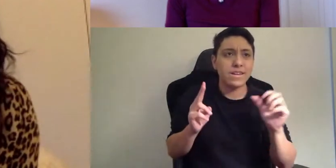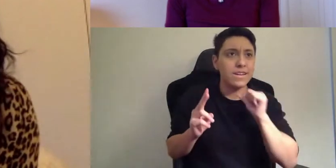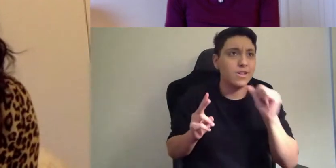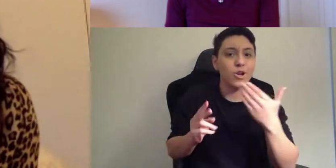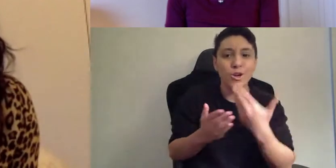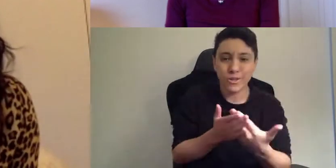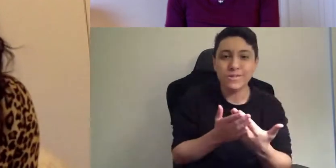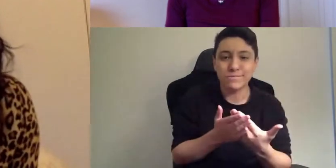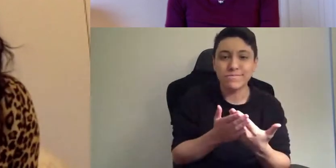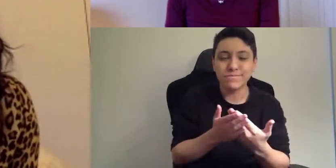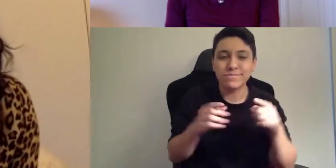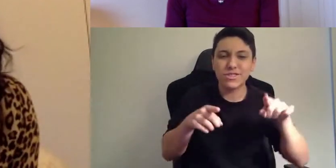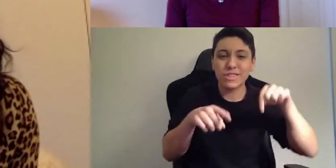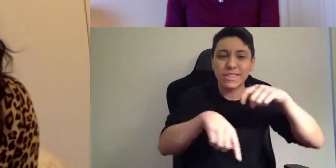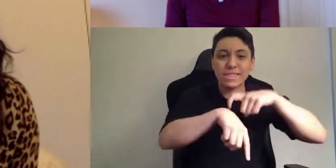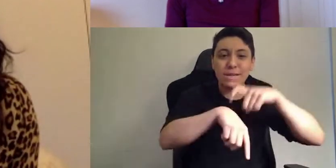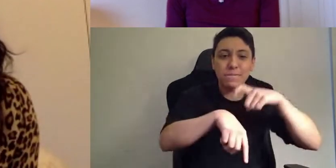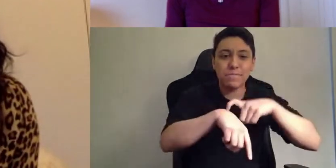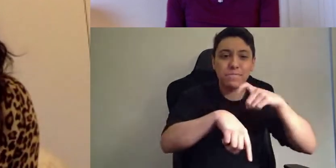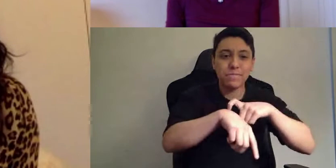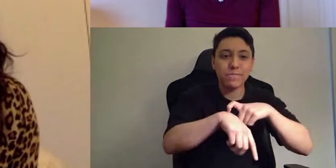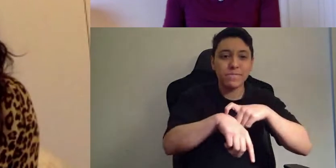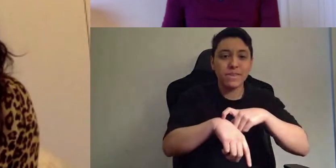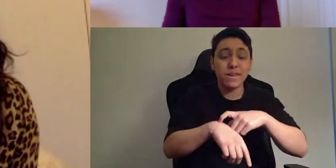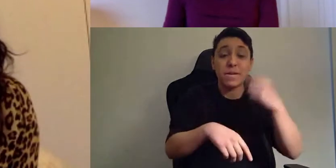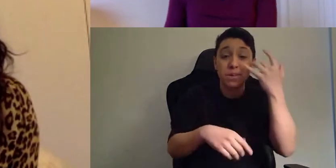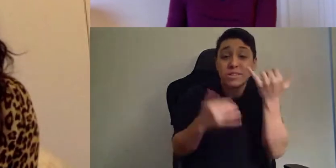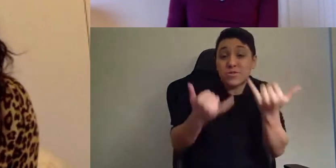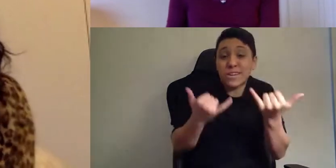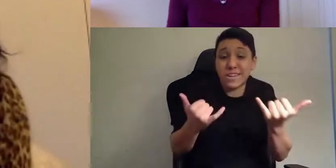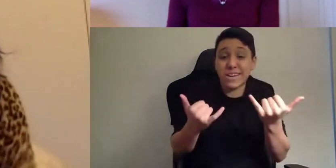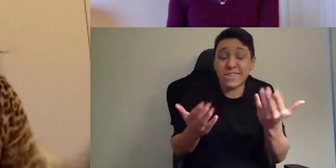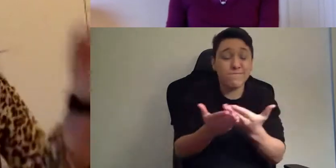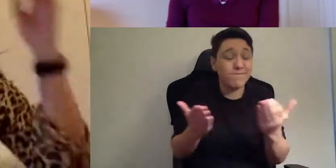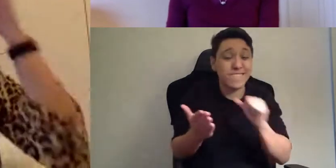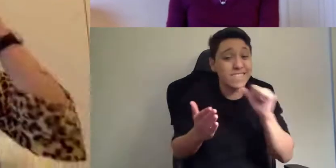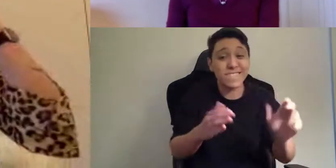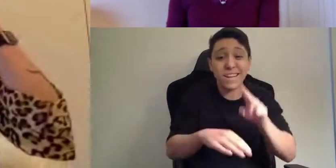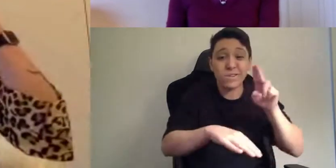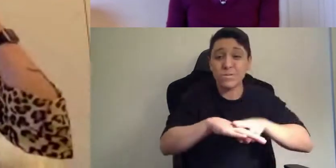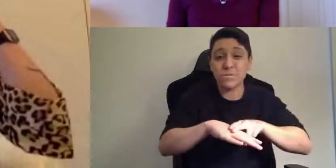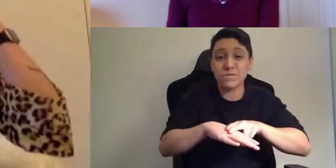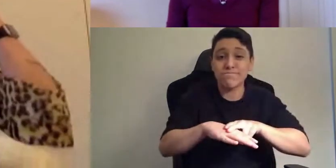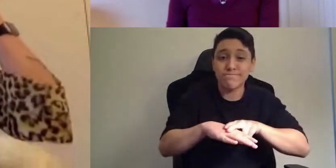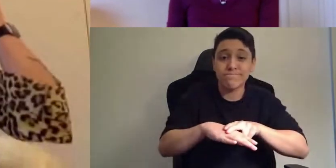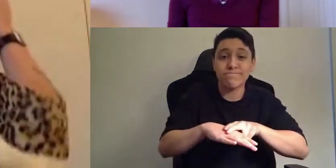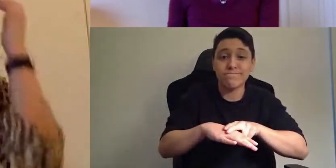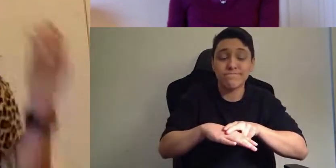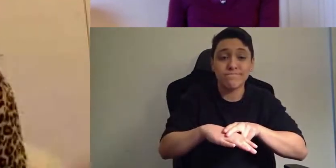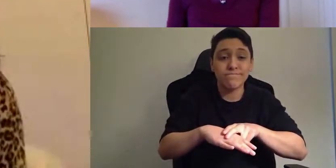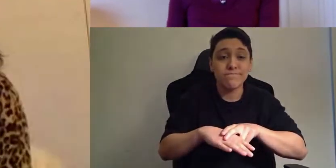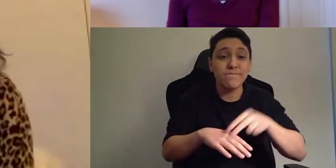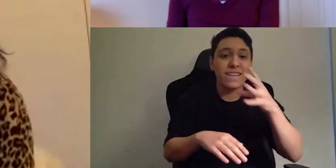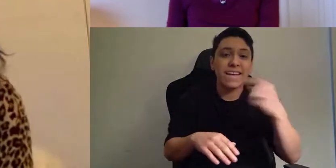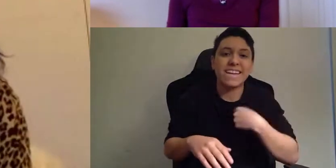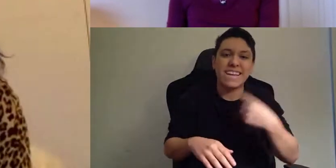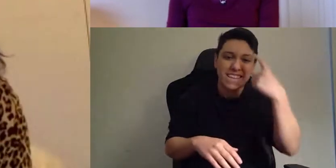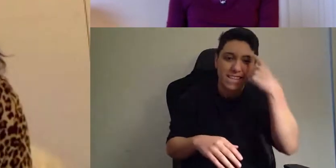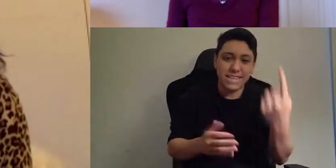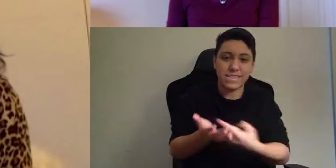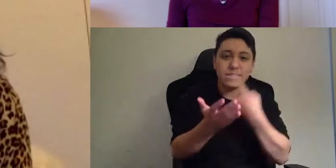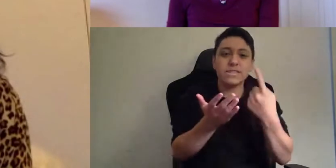this time, because things are not normal. You know, things are not normal. And I think there can sometimes be